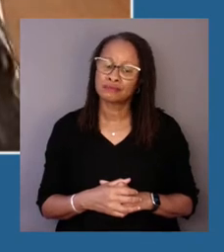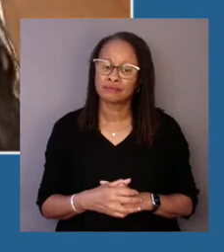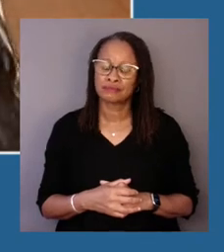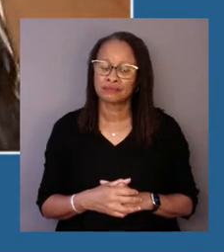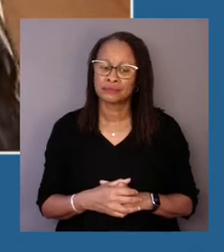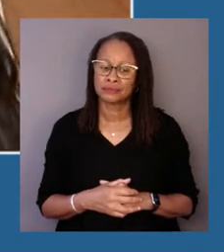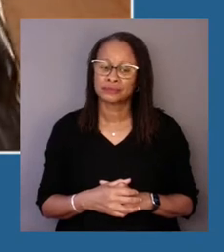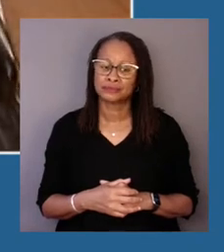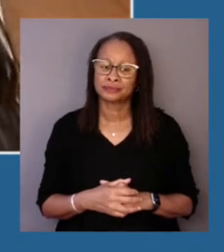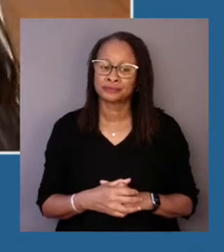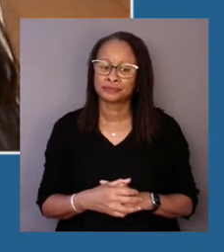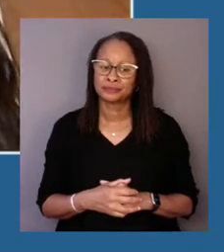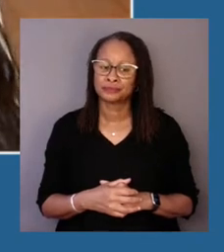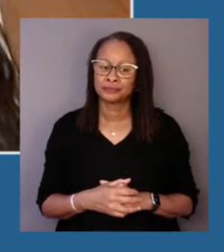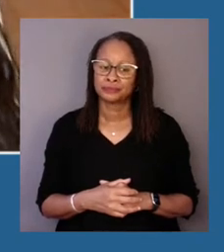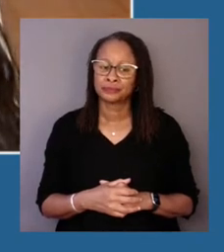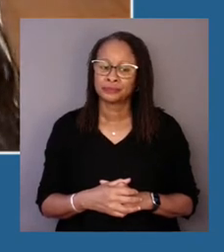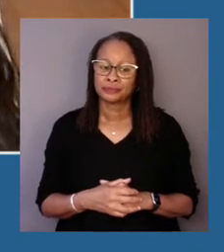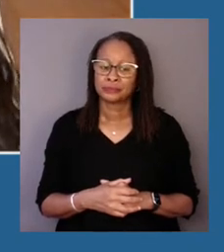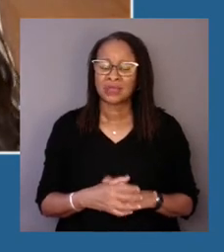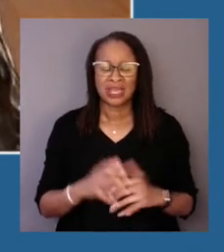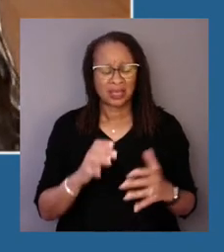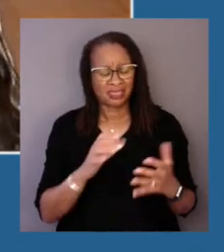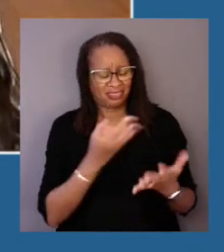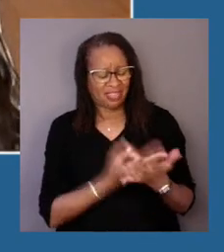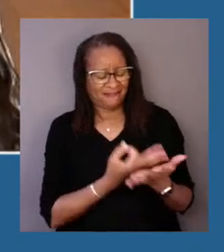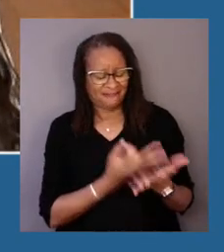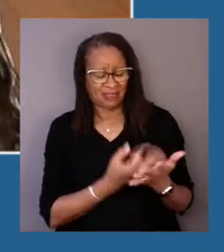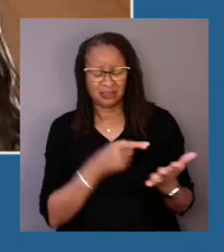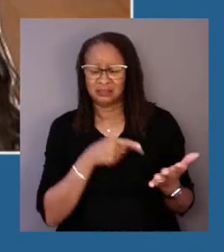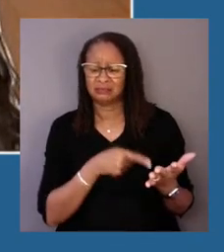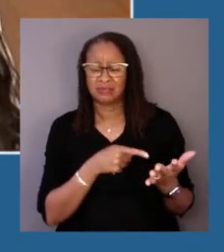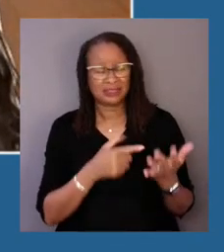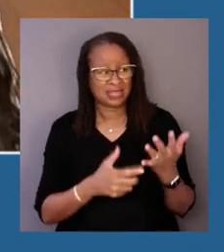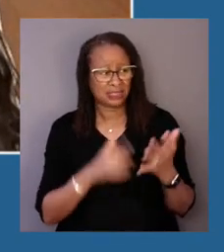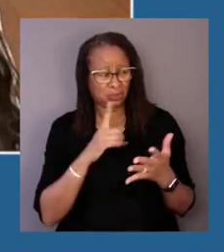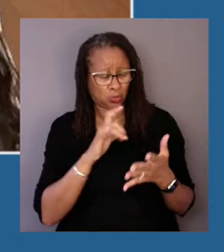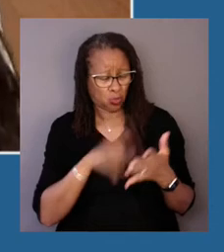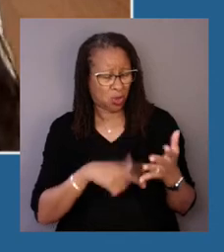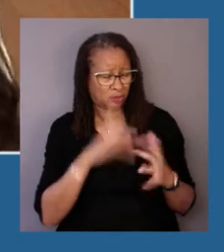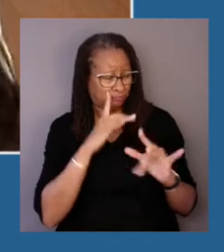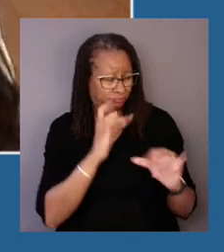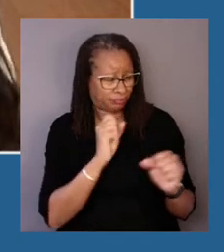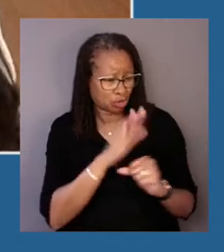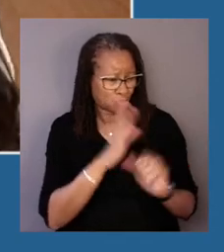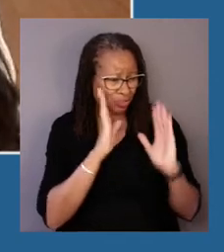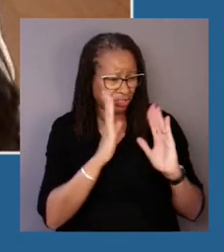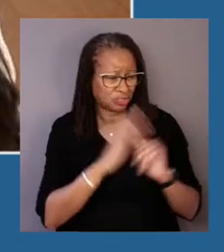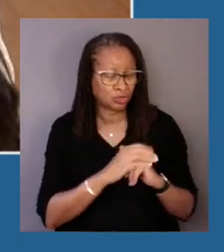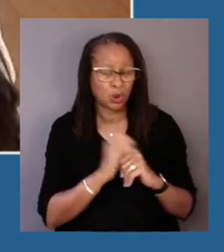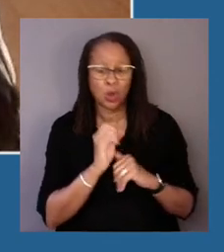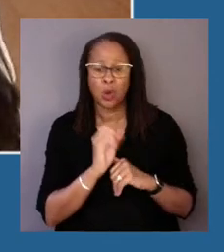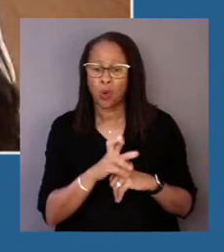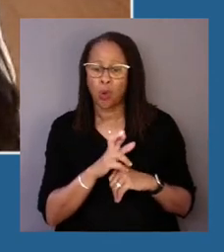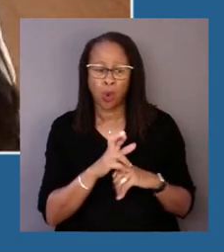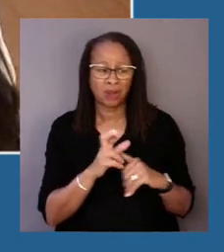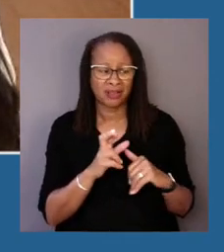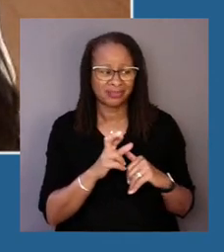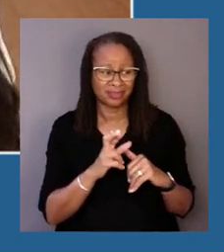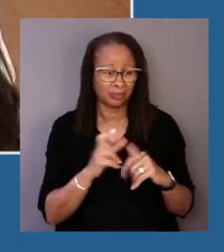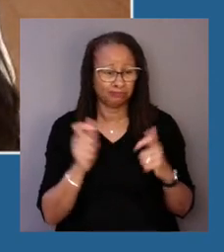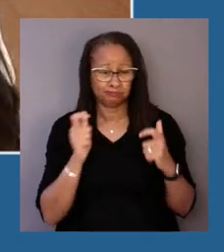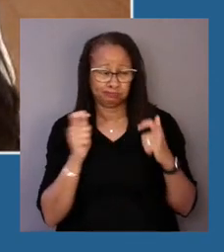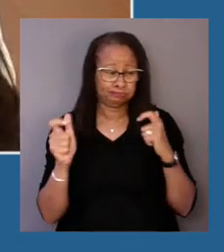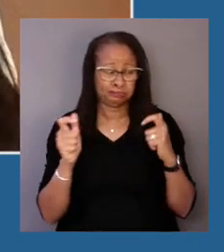most captured your attention or most surprised you, the carbon footprint, the kind of temerity of the carbon footprint invention?